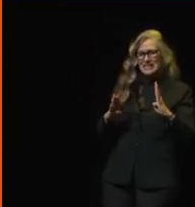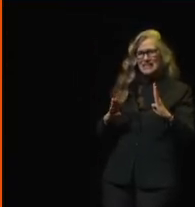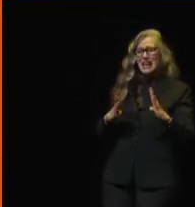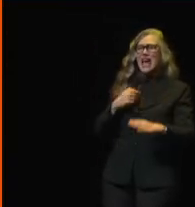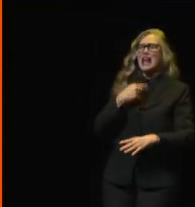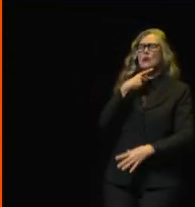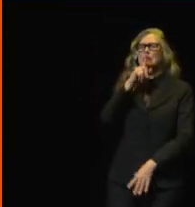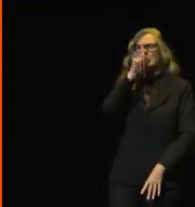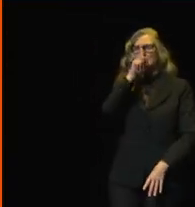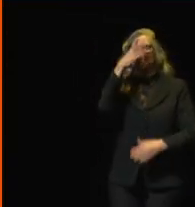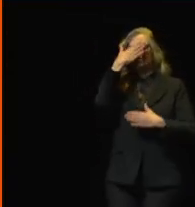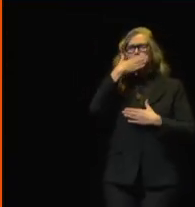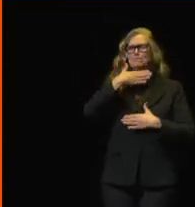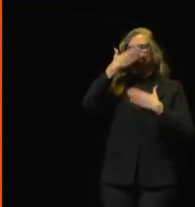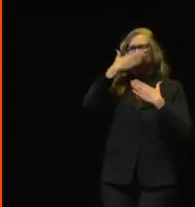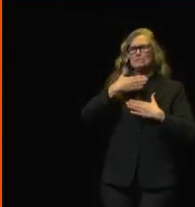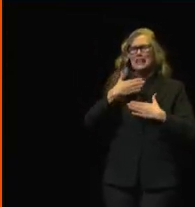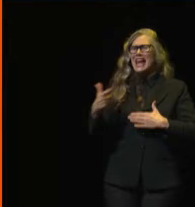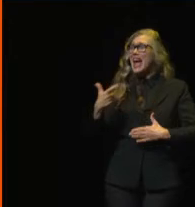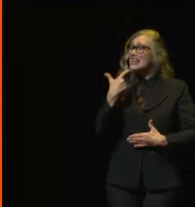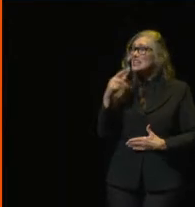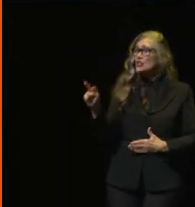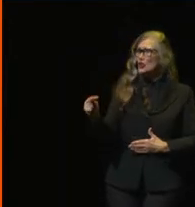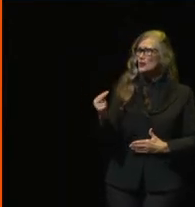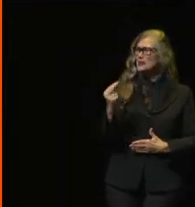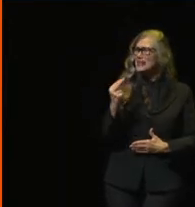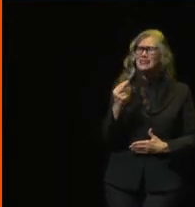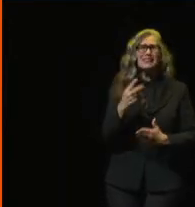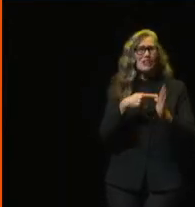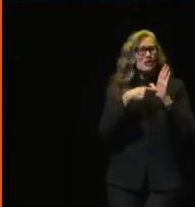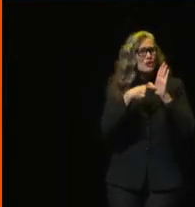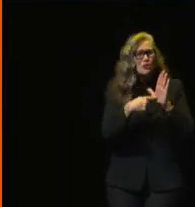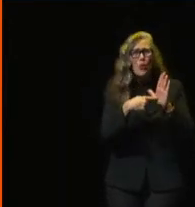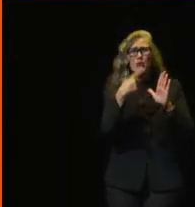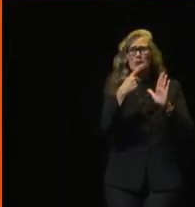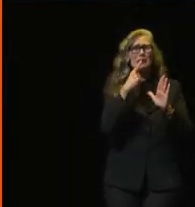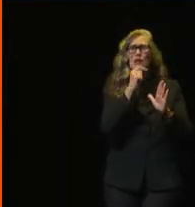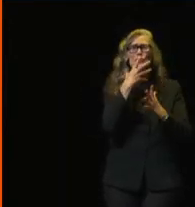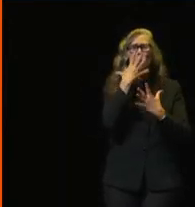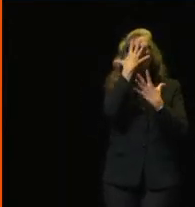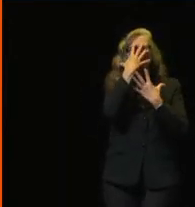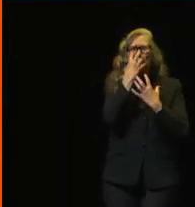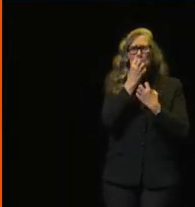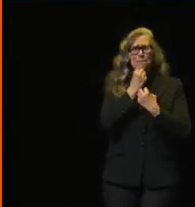something. Show that you care. Don't keep it all bottled in."